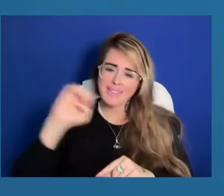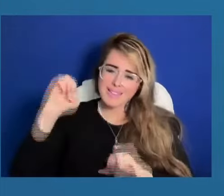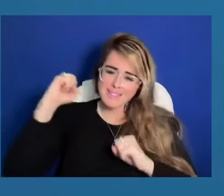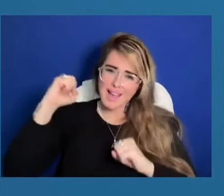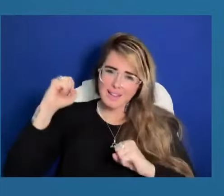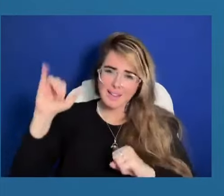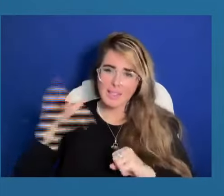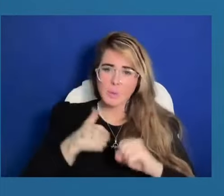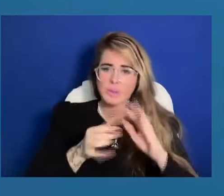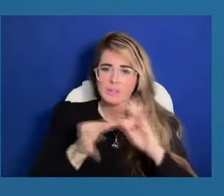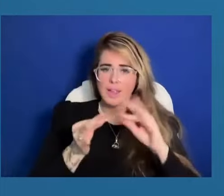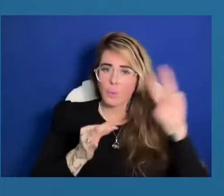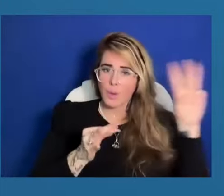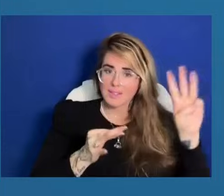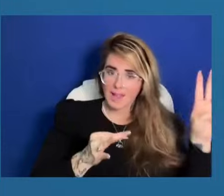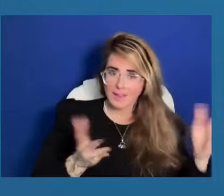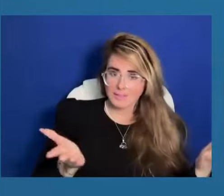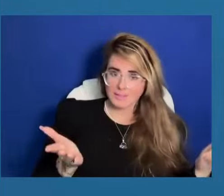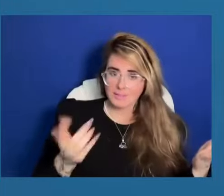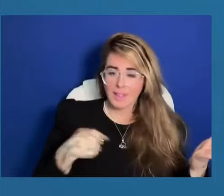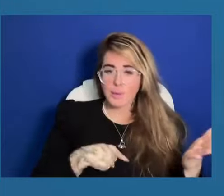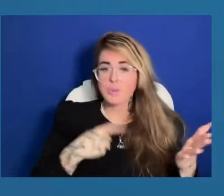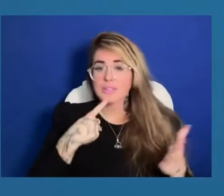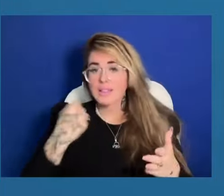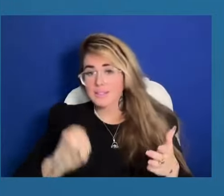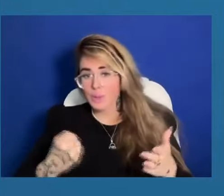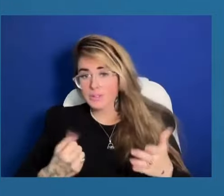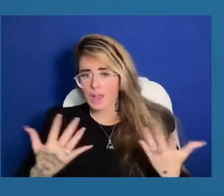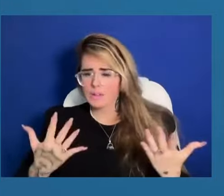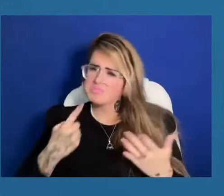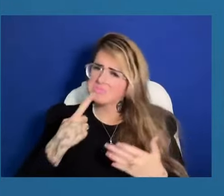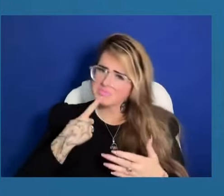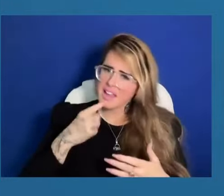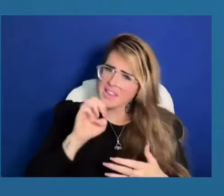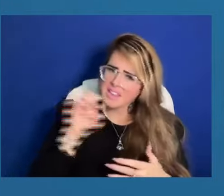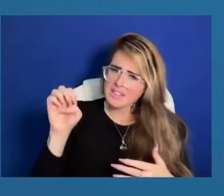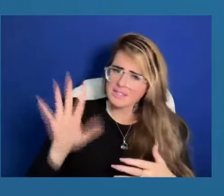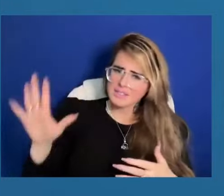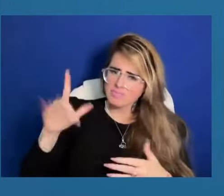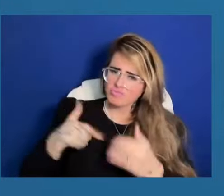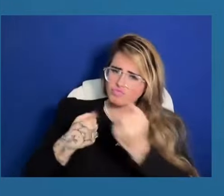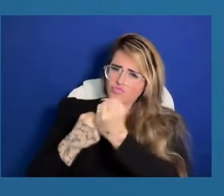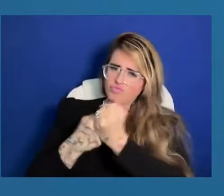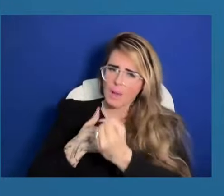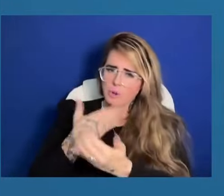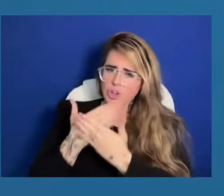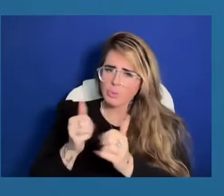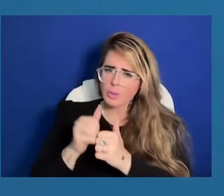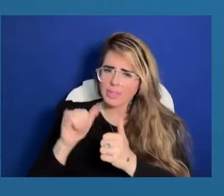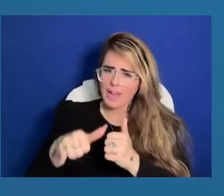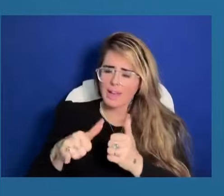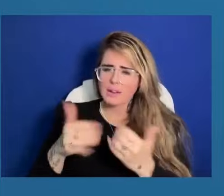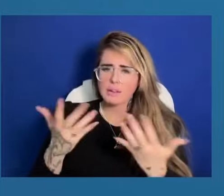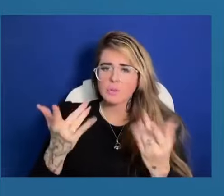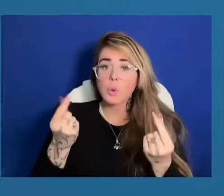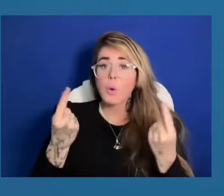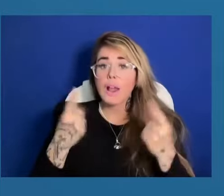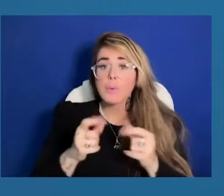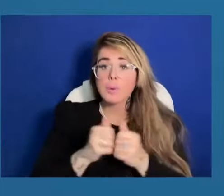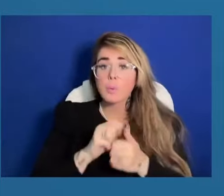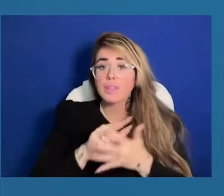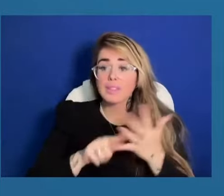say West Side. Like we say South Side, let's say East Side. I'm good with that. And so what's happening in these commercial